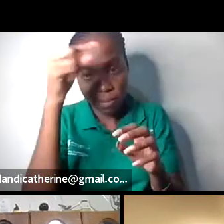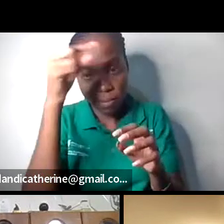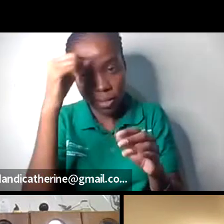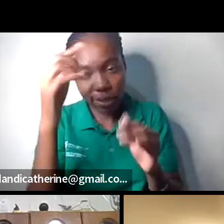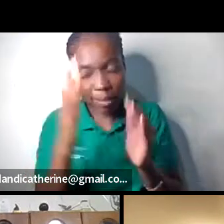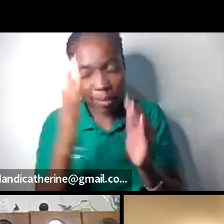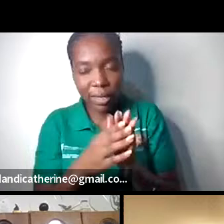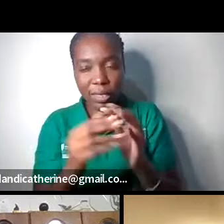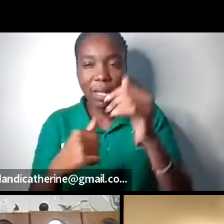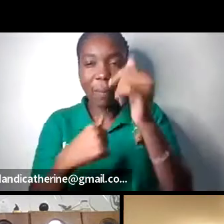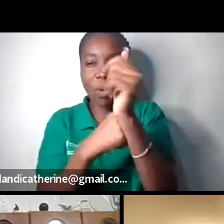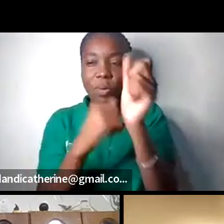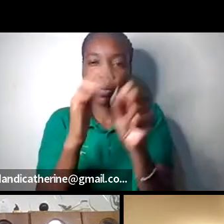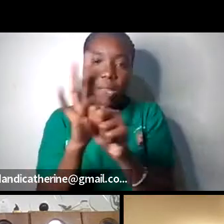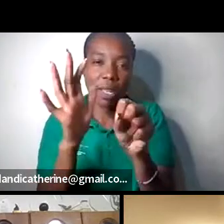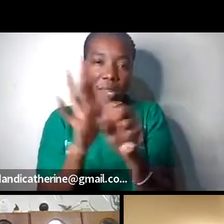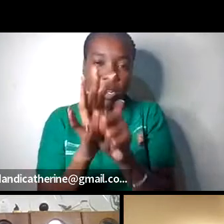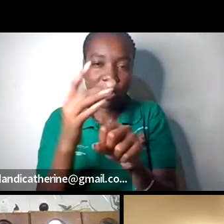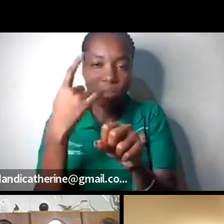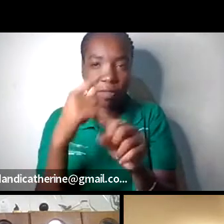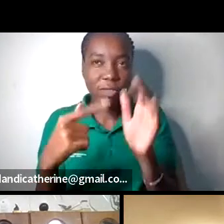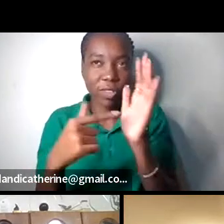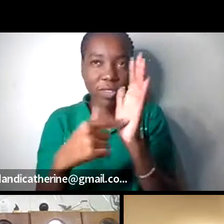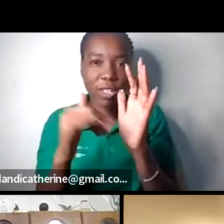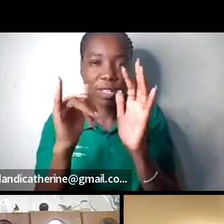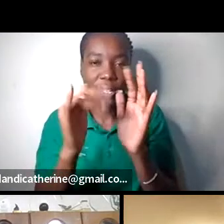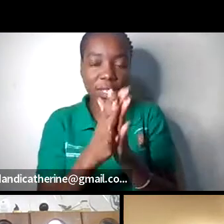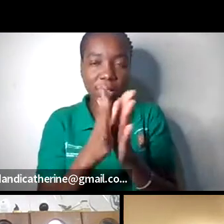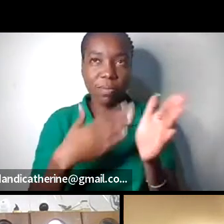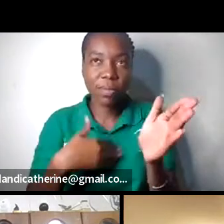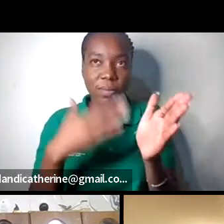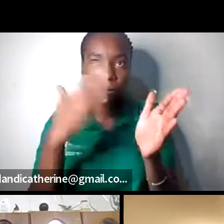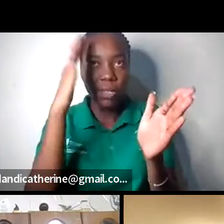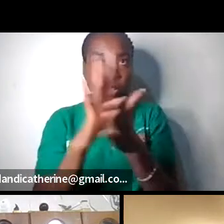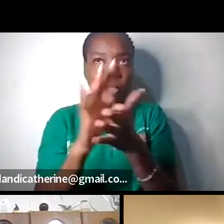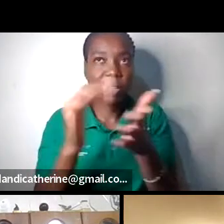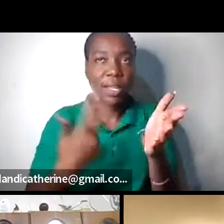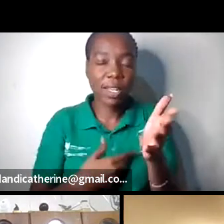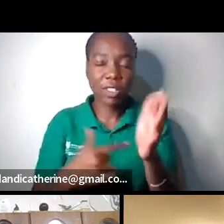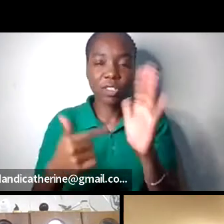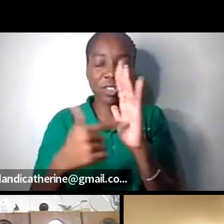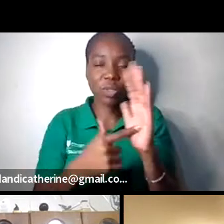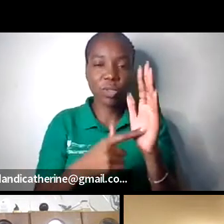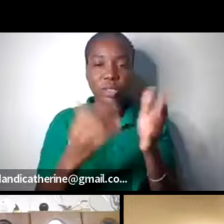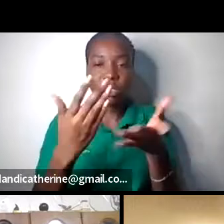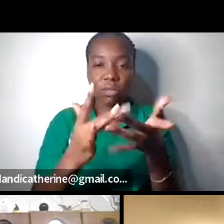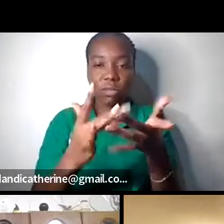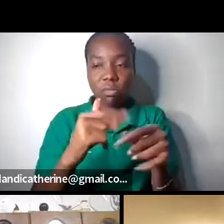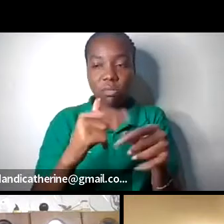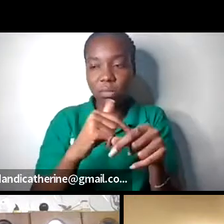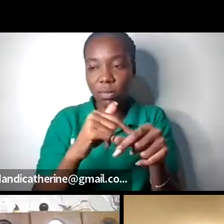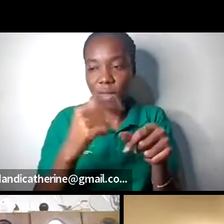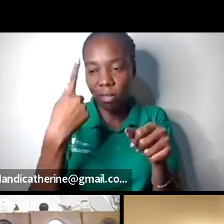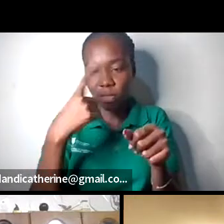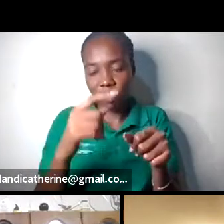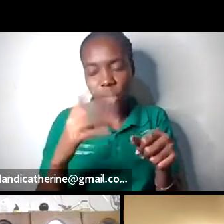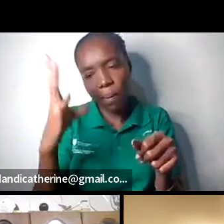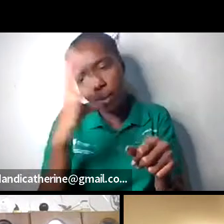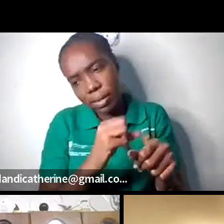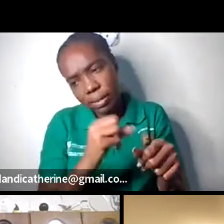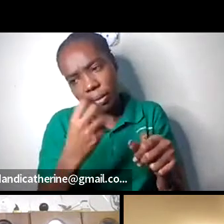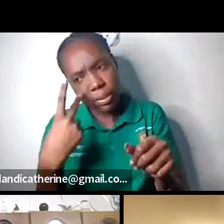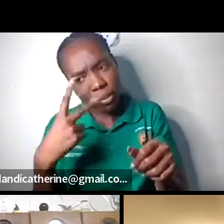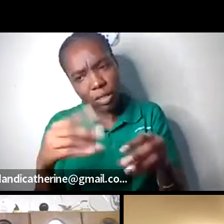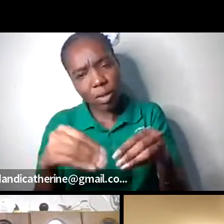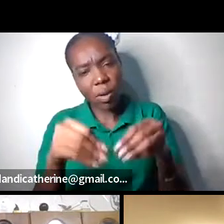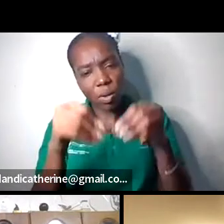of support is required therein. I believe we play a part in the lack of seeing the policies and